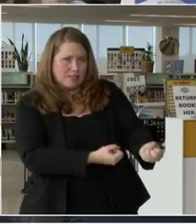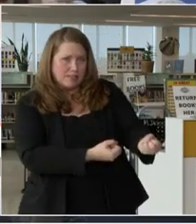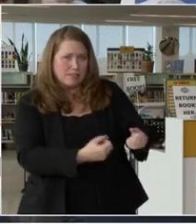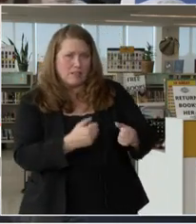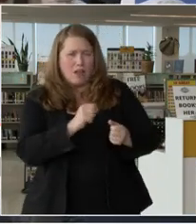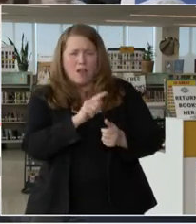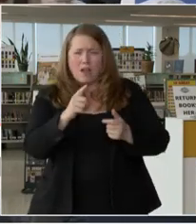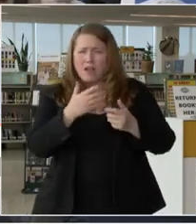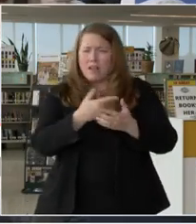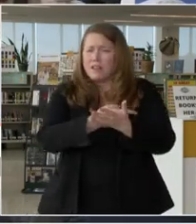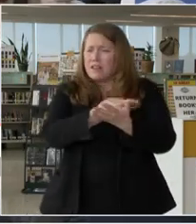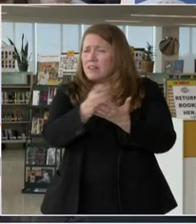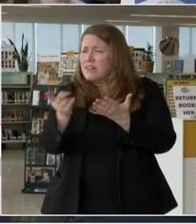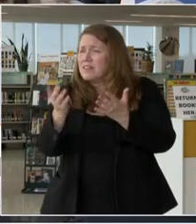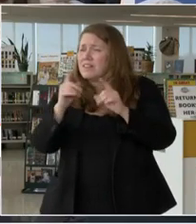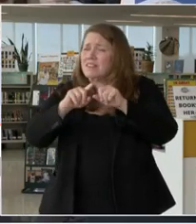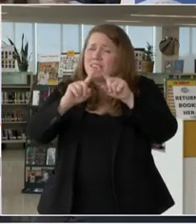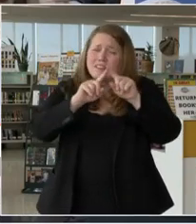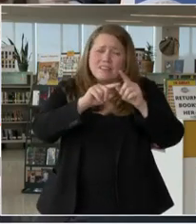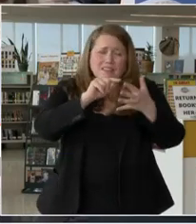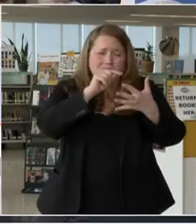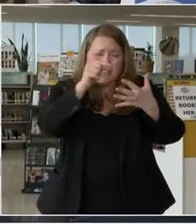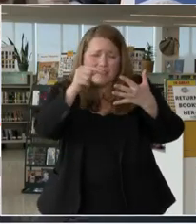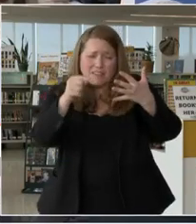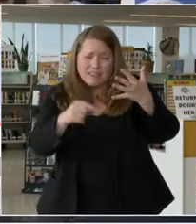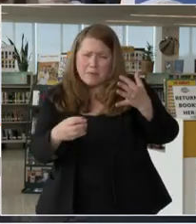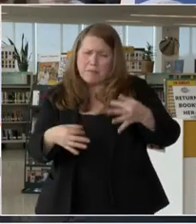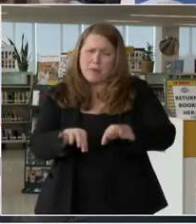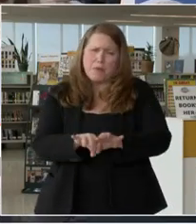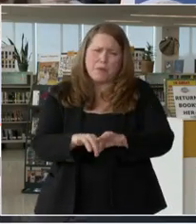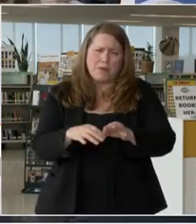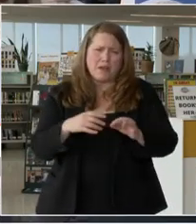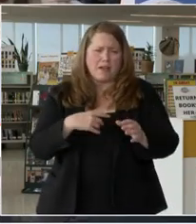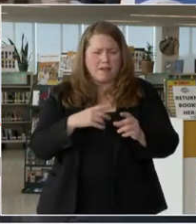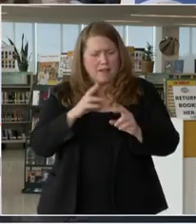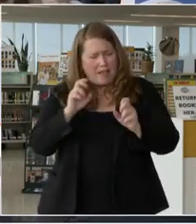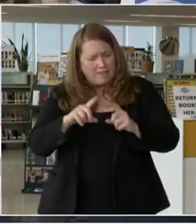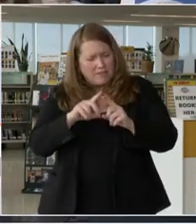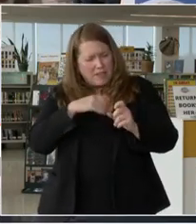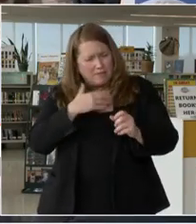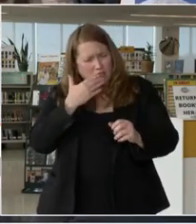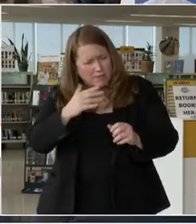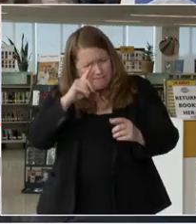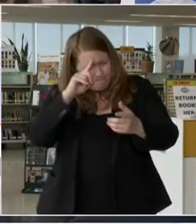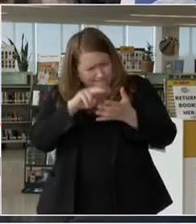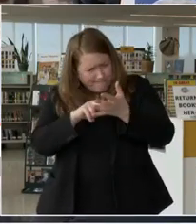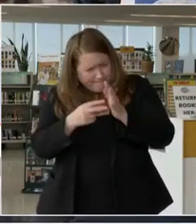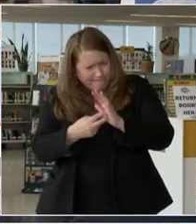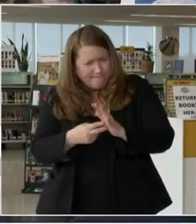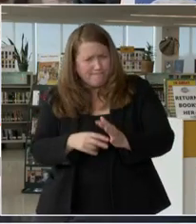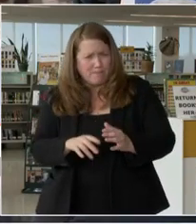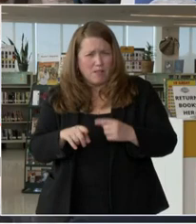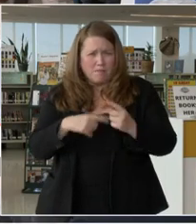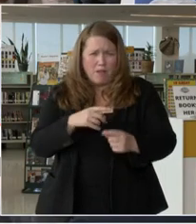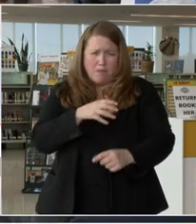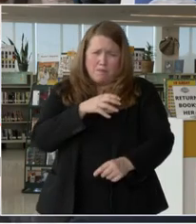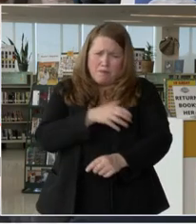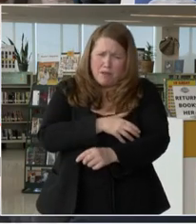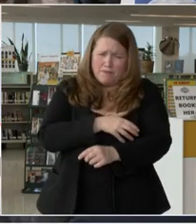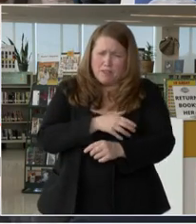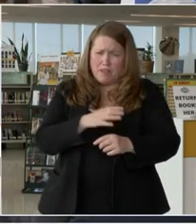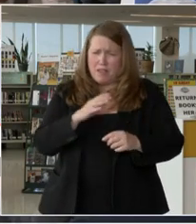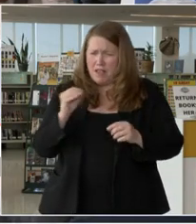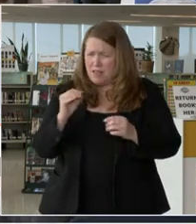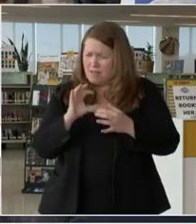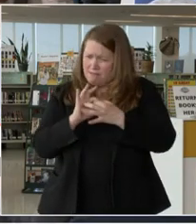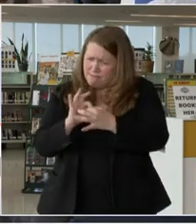things are important, and really trying to be very intentional about those interactions, I think, is very powerful, and quite